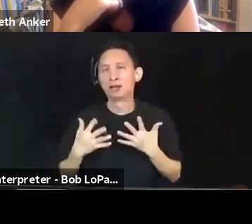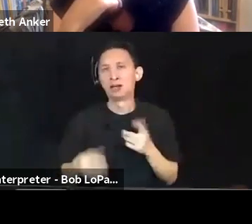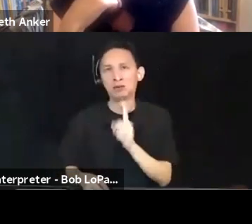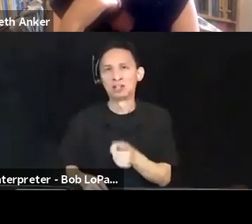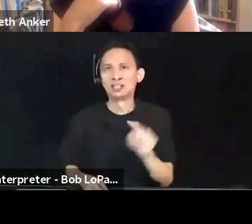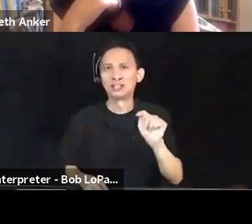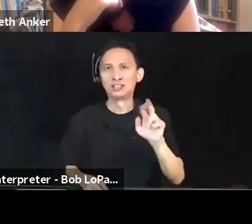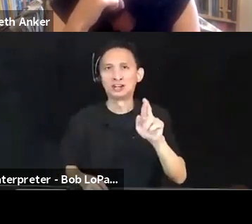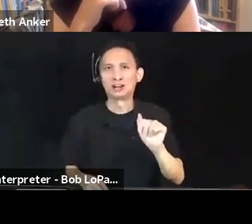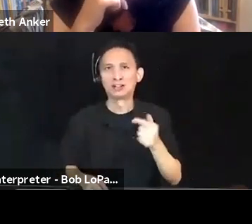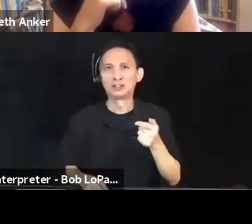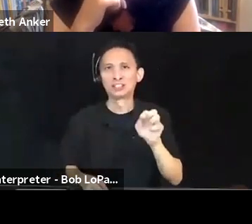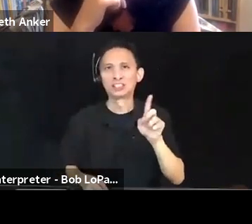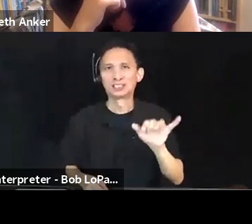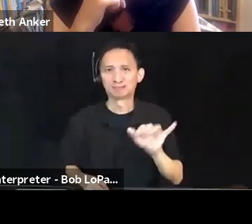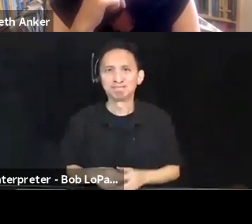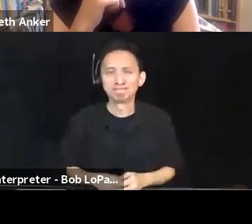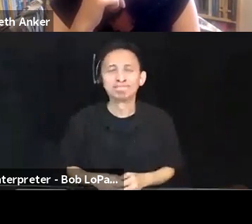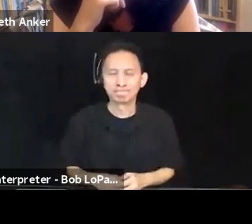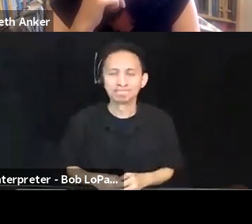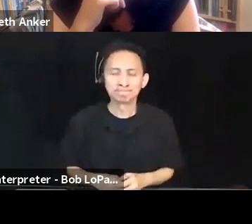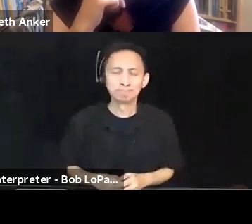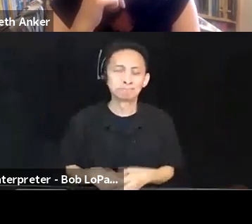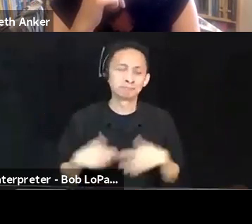to you. But I guess the other question, which really